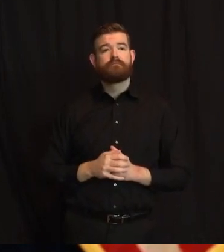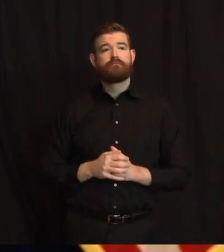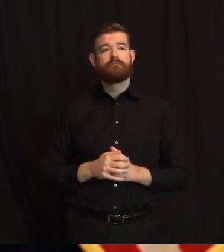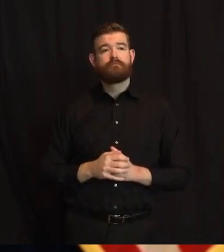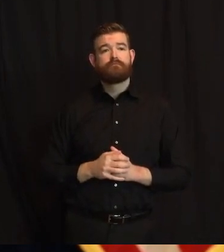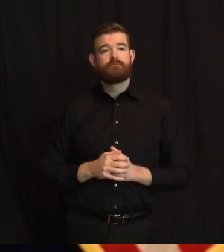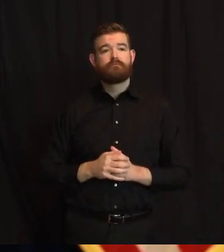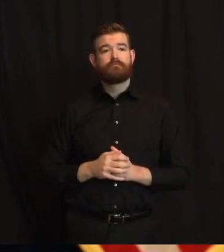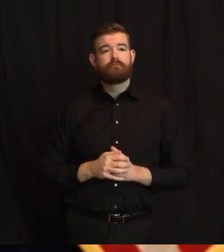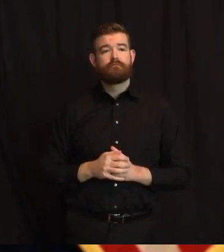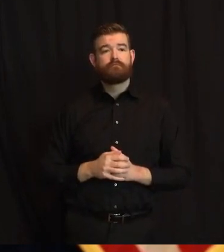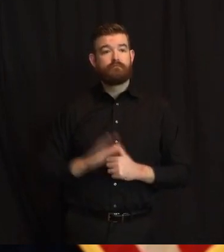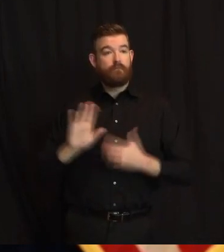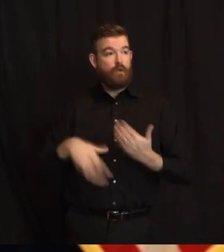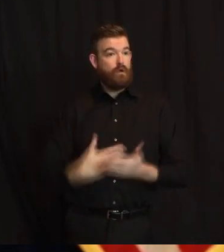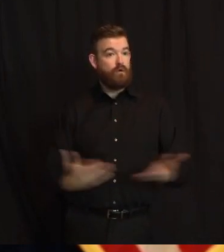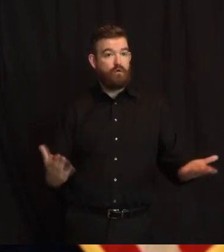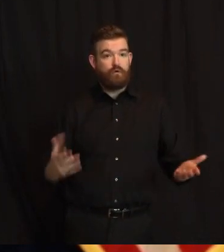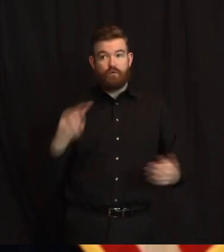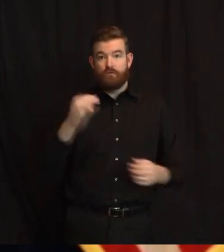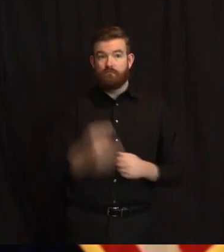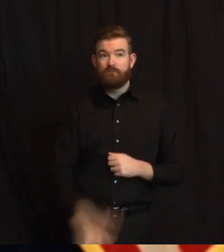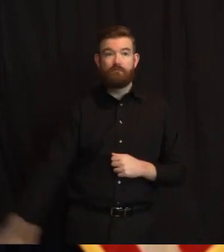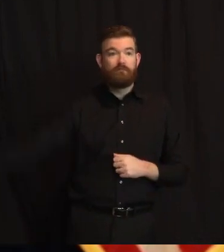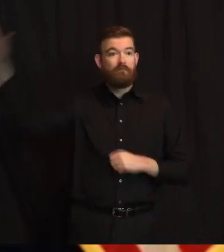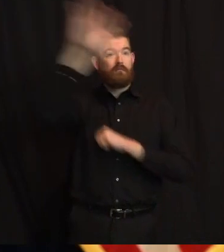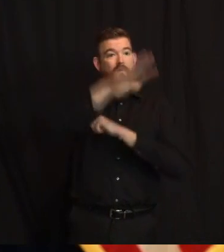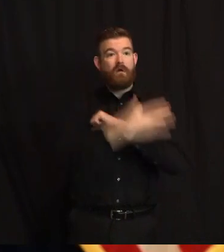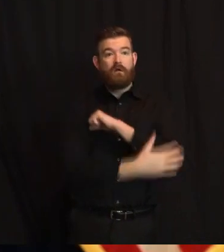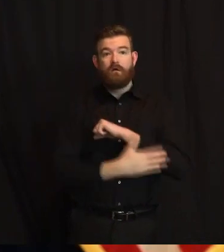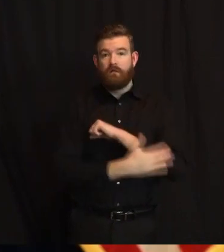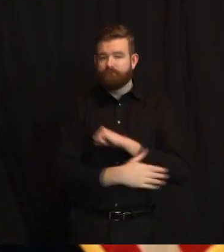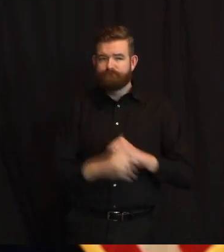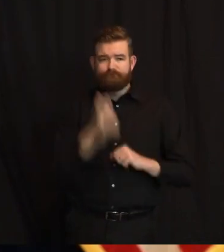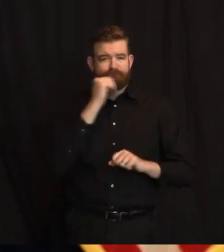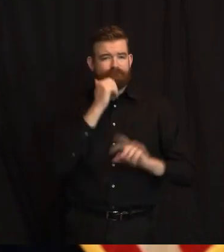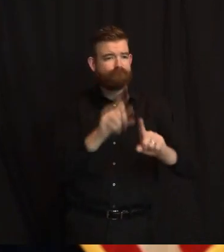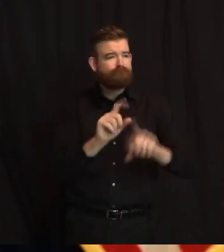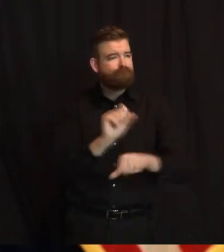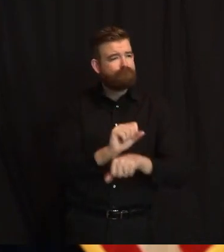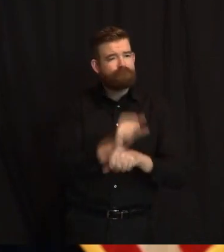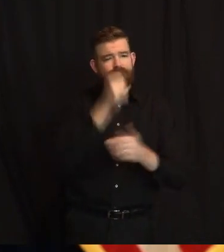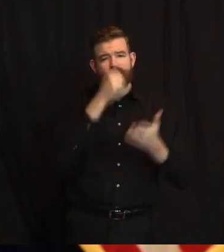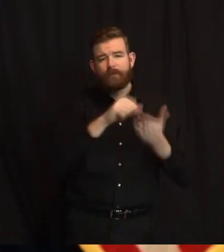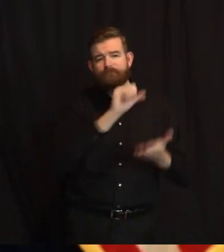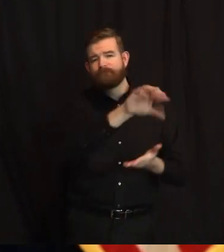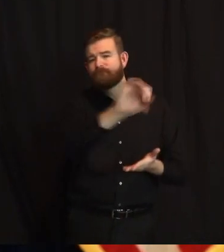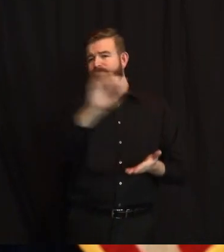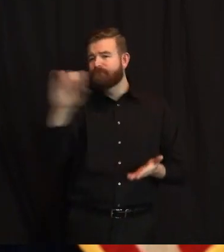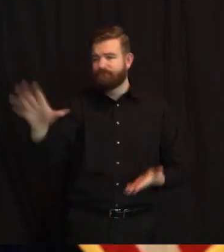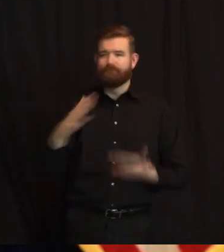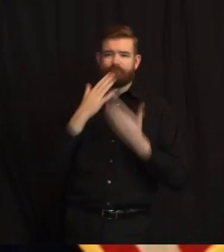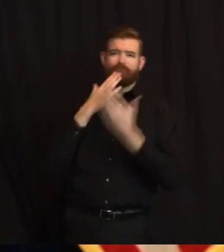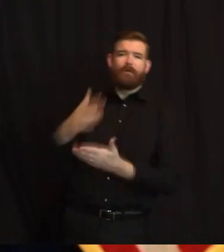doing that in New Jersey and around the country day in and day out. So Judy and Ed, thank you for everything. Top 5